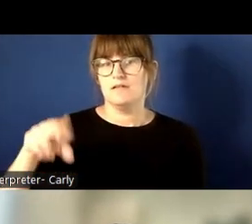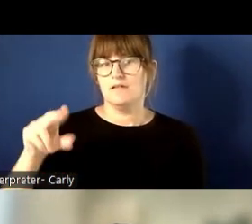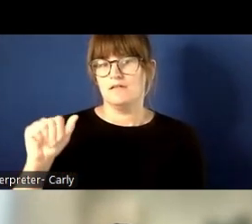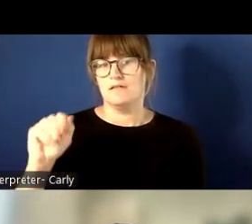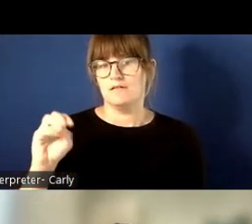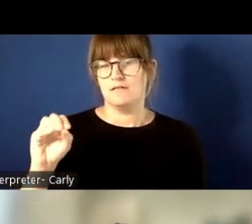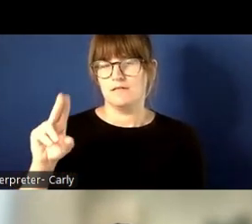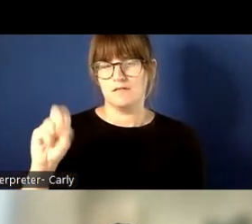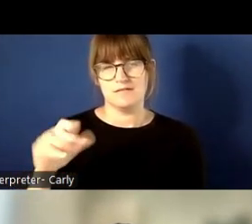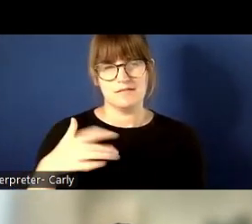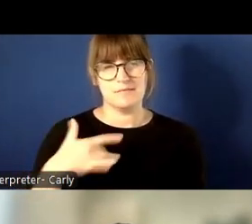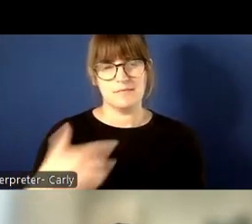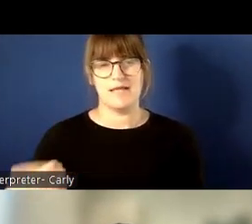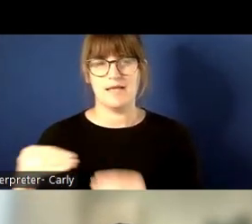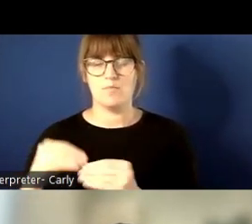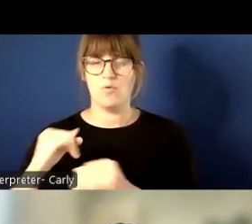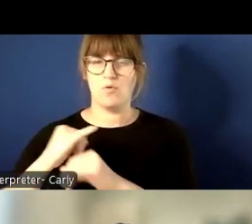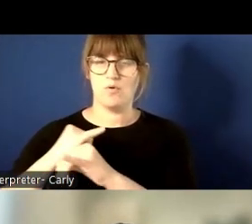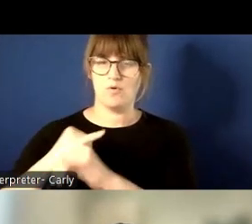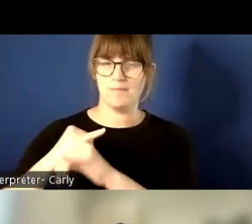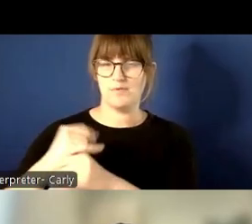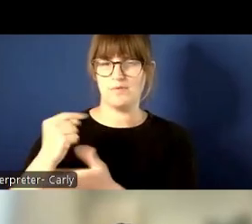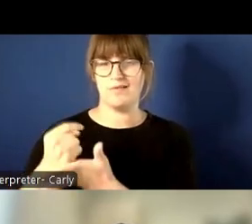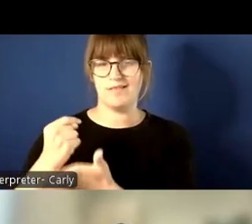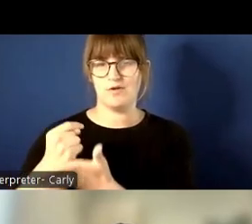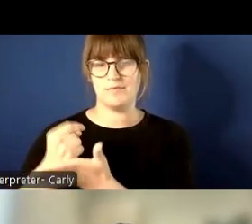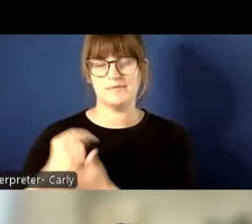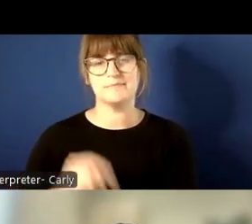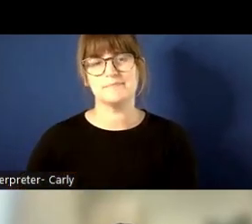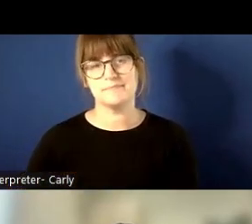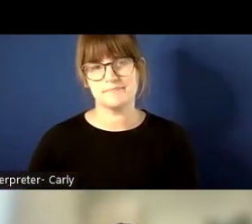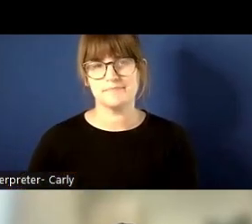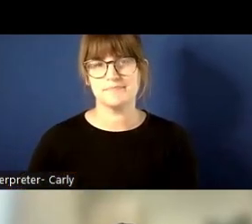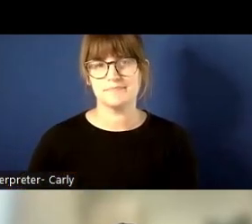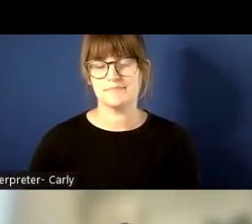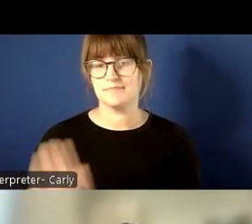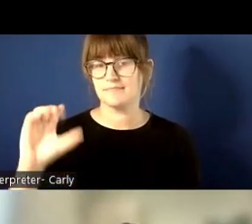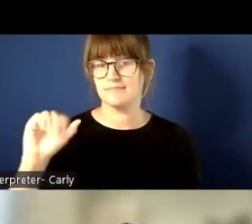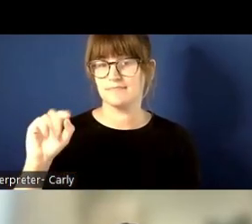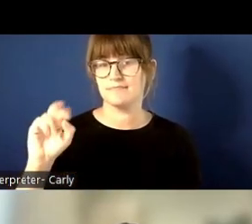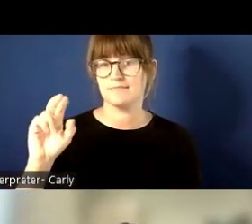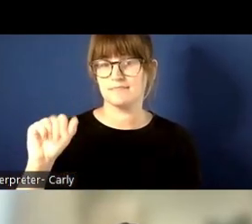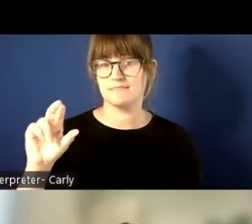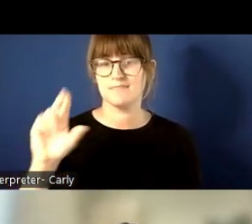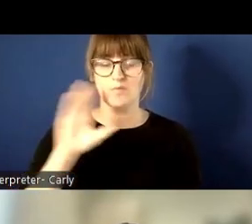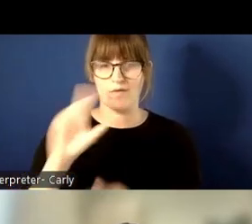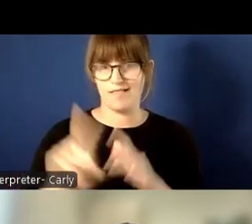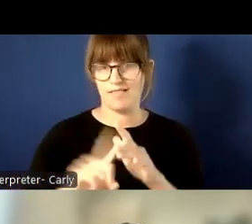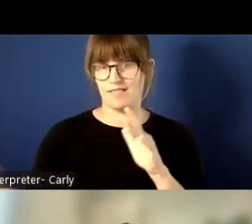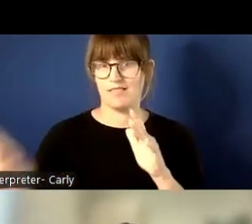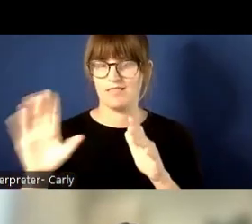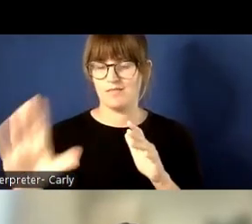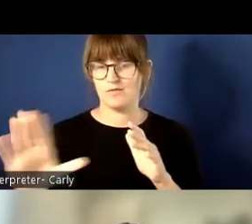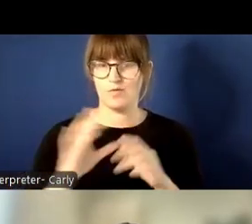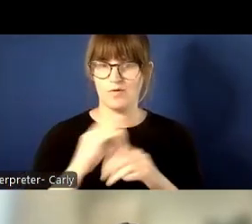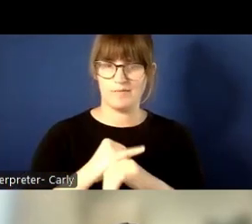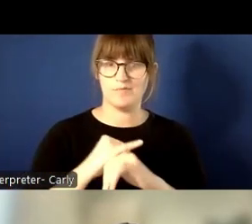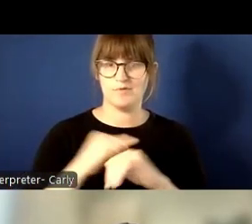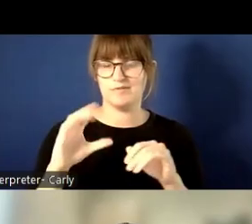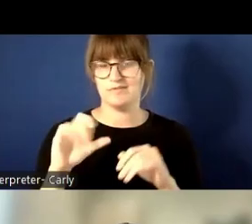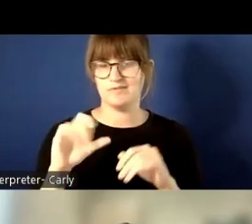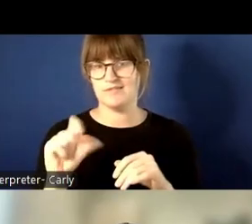route. So I had mentioned previously that your cancer cells find a way to evade your immune cells. Your tumor